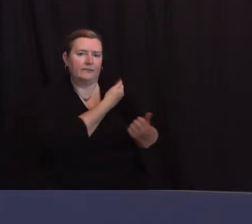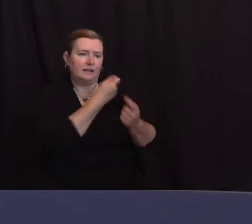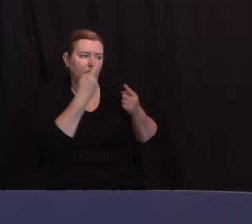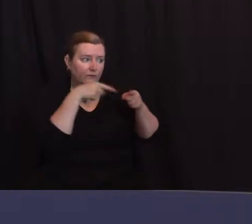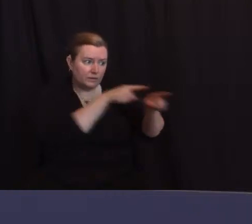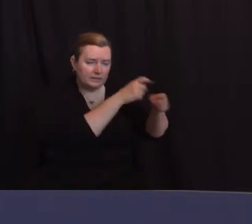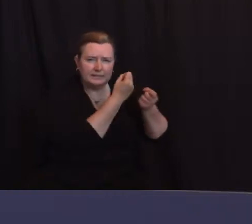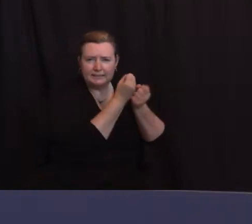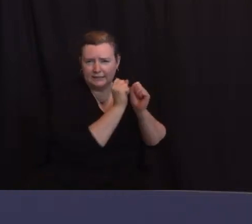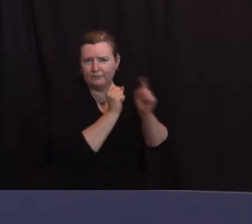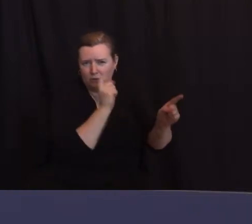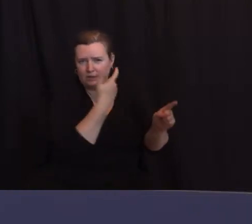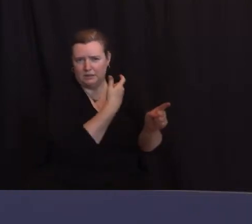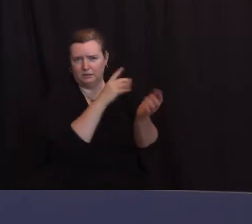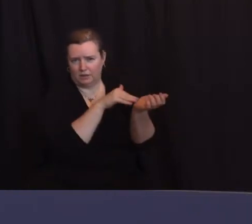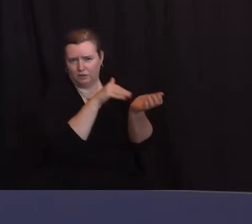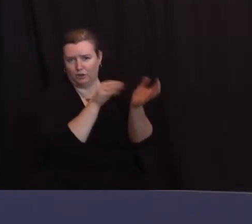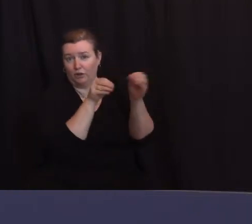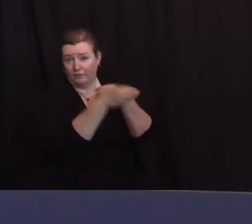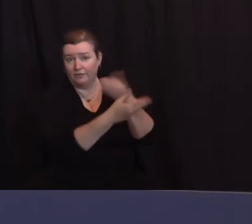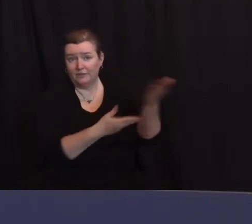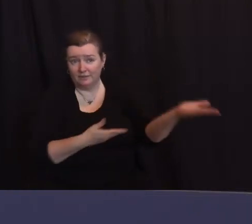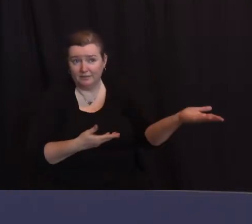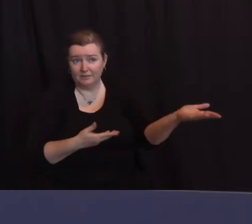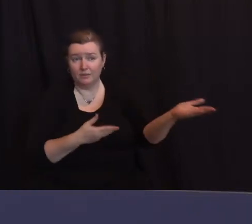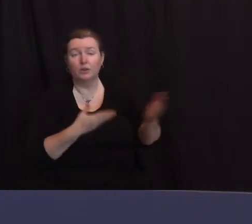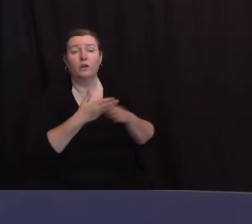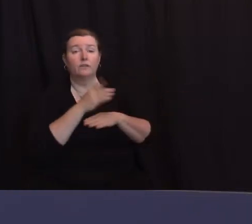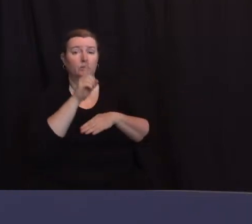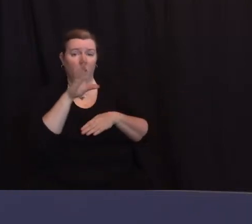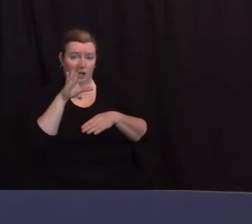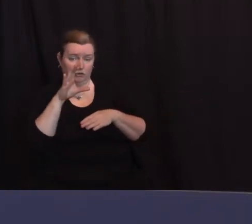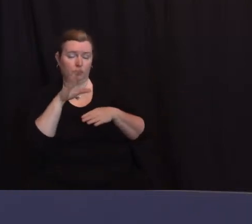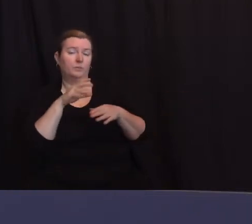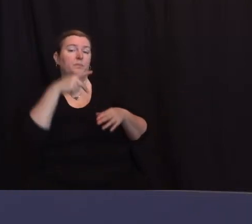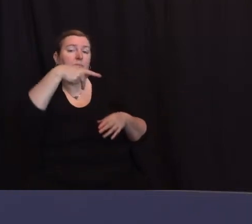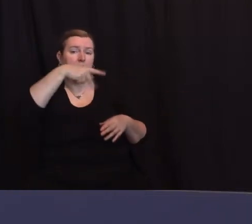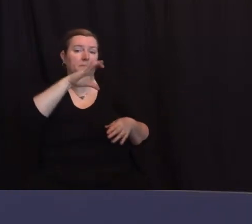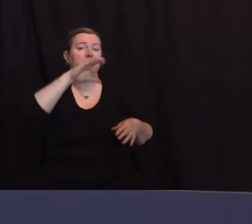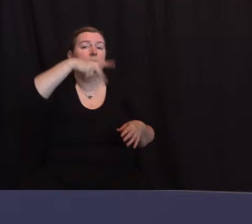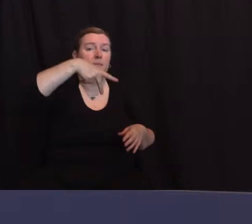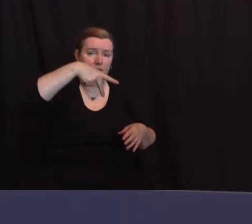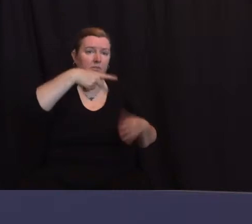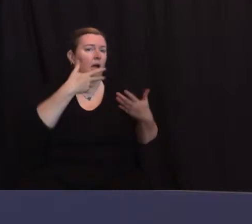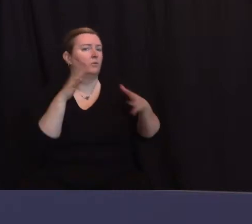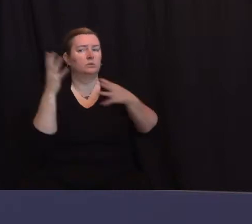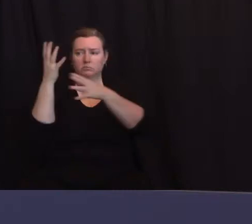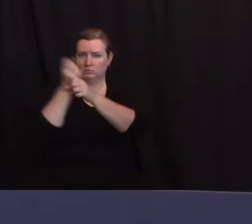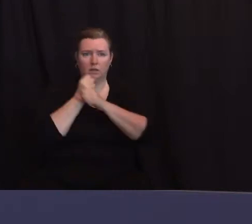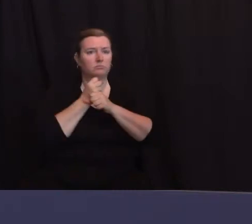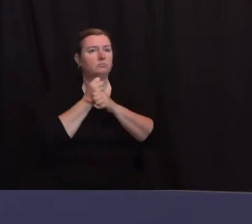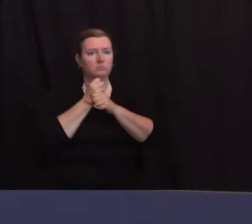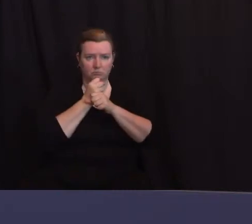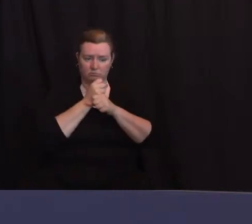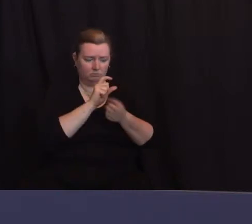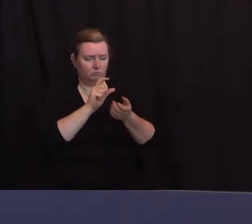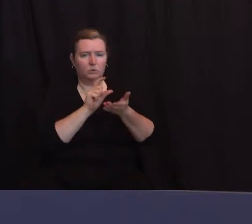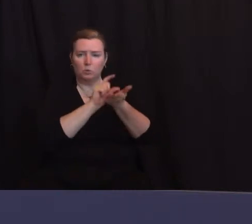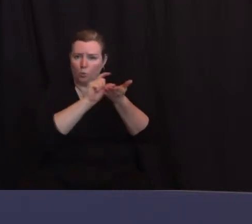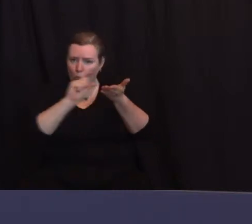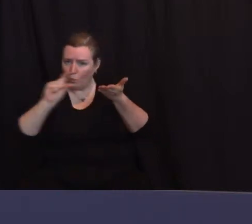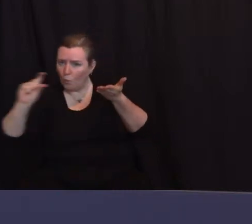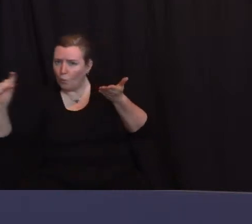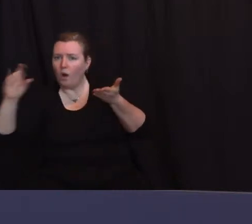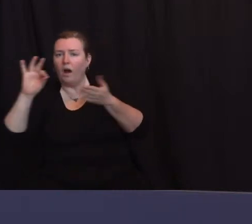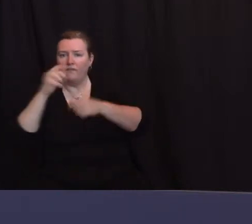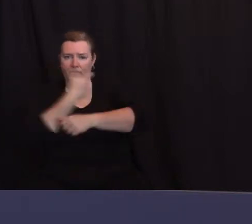180 primary care providers have already received allocations. The department is reaching out to the remaining providers across the